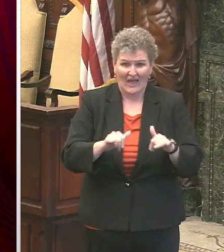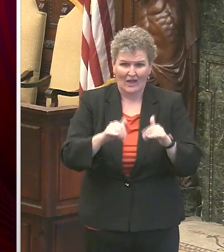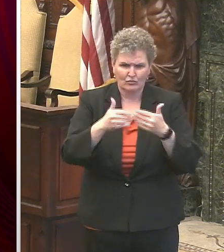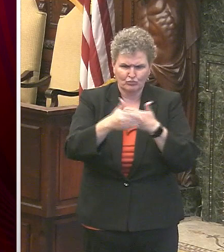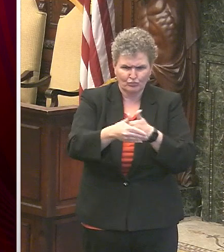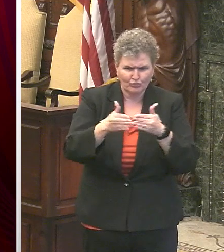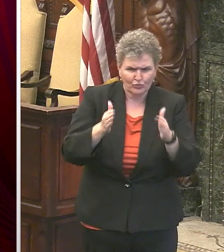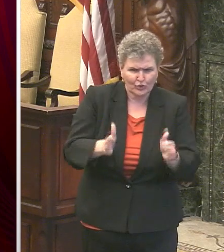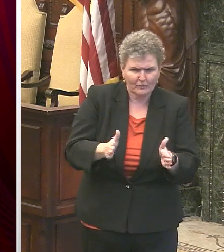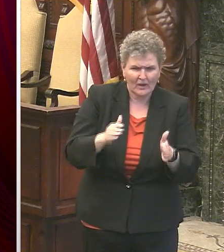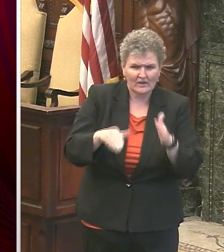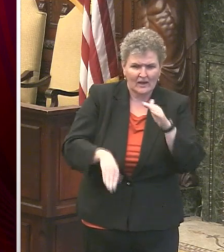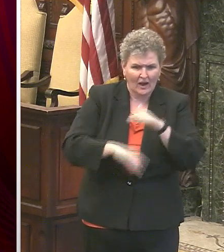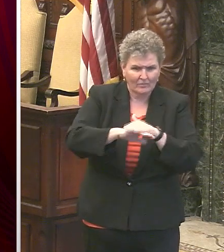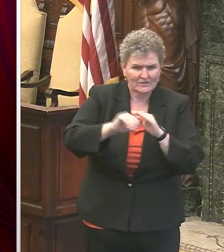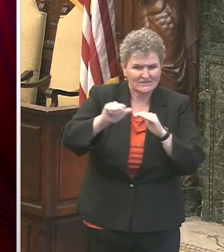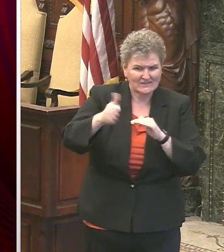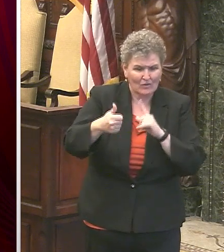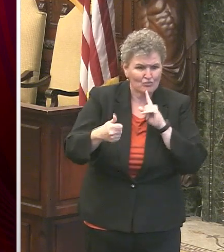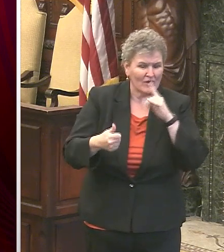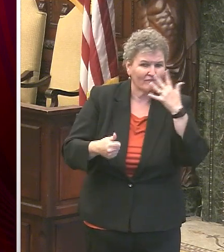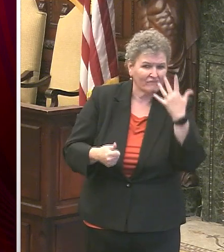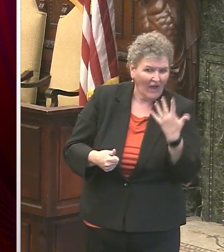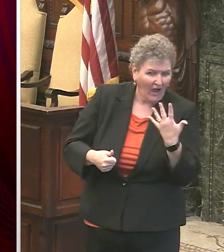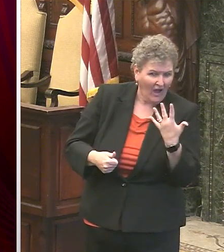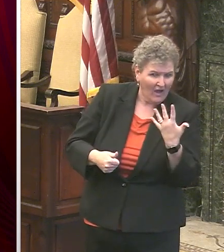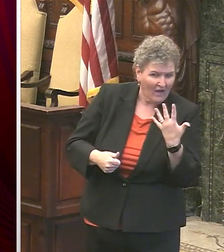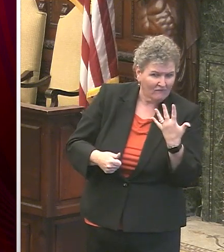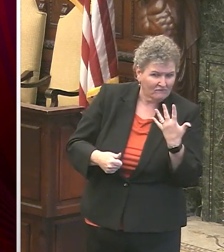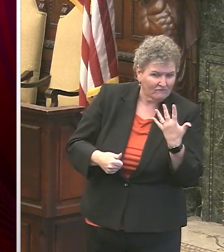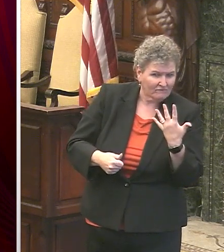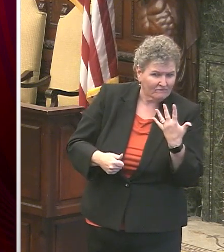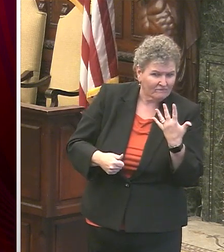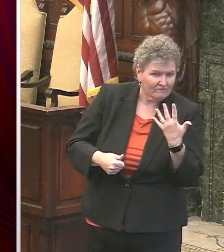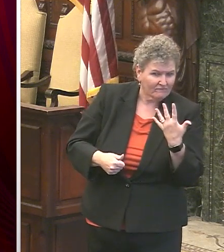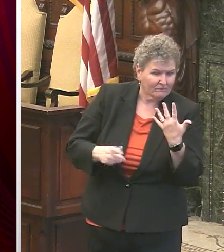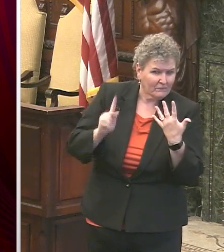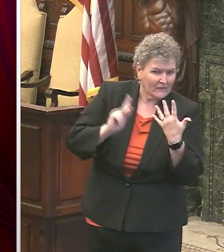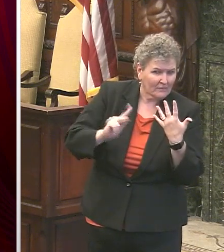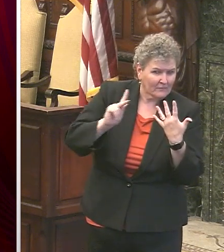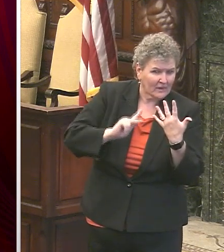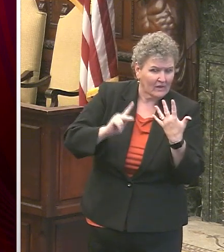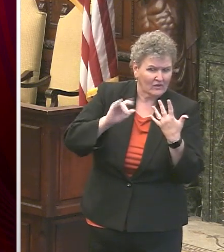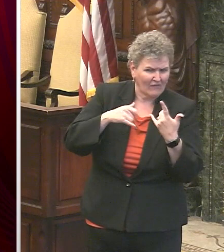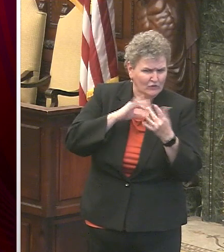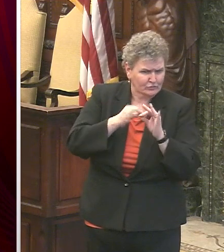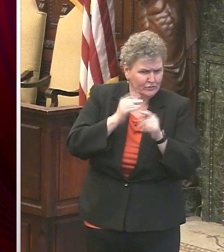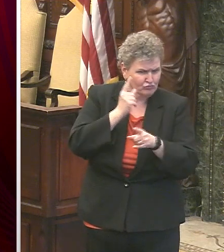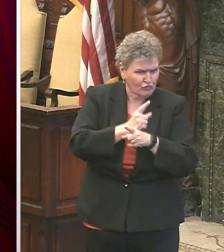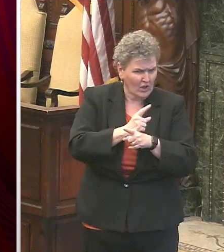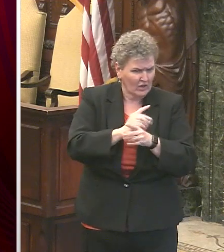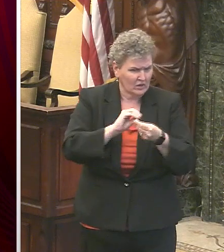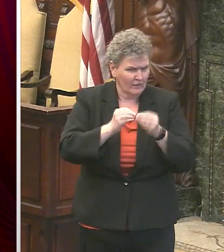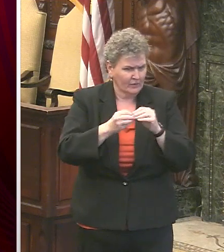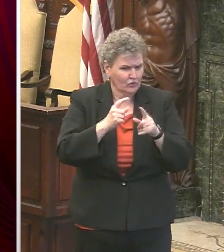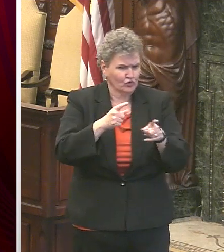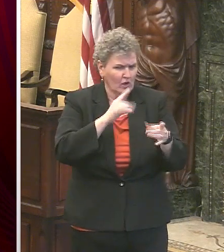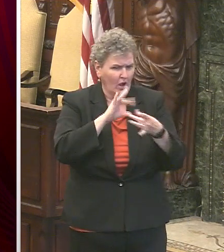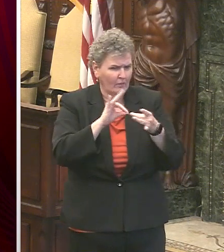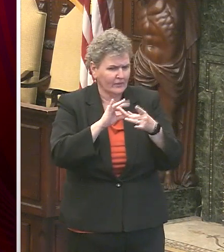that, so 5. So either Dr. So one, is that are we interpreting this correctly? And 2, can you comment on